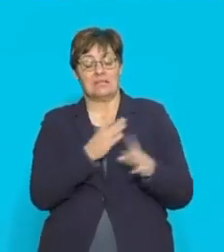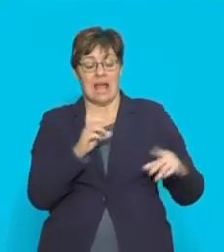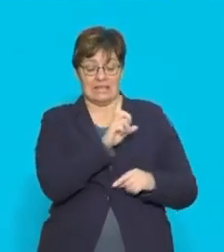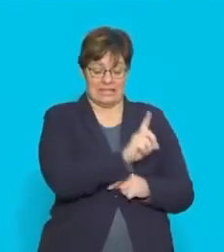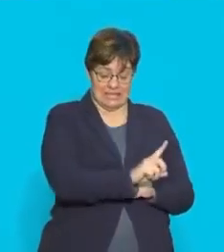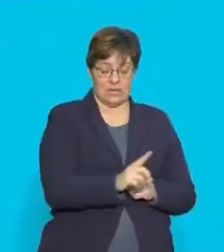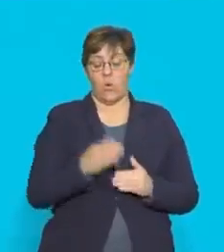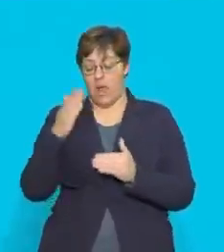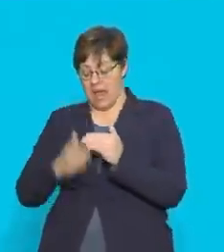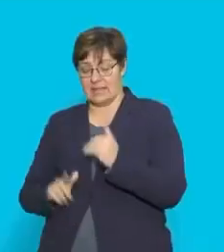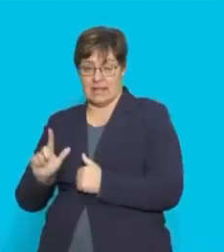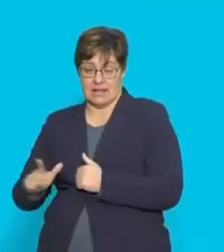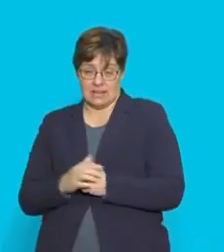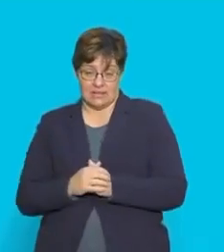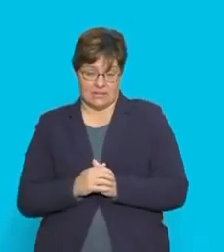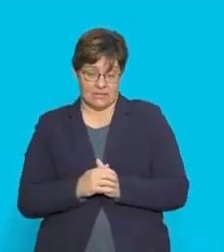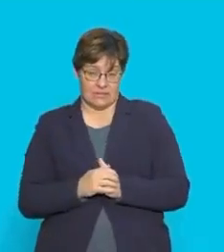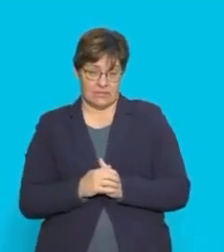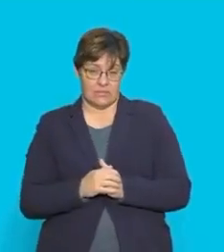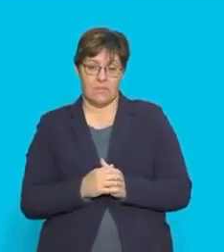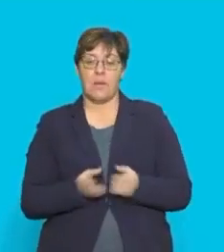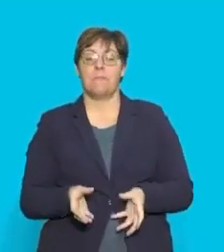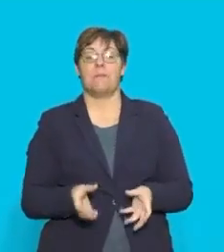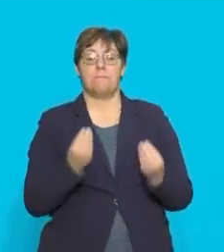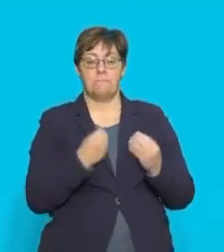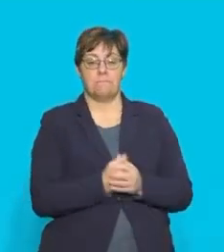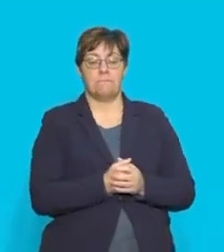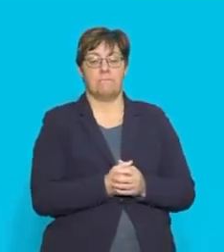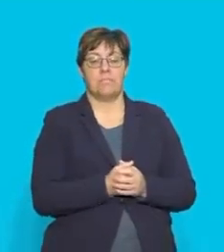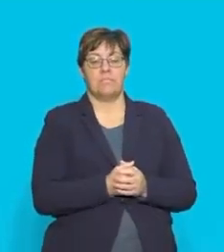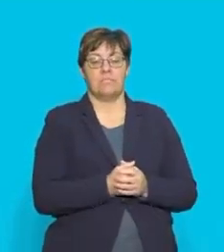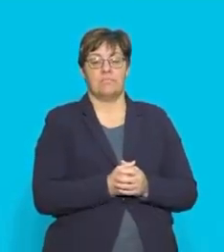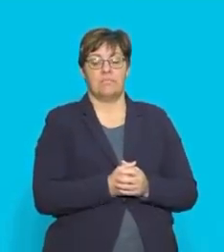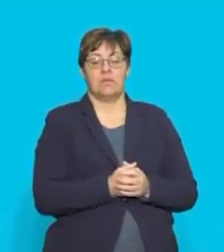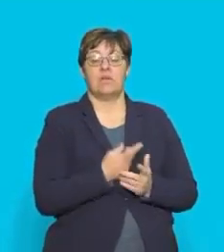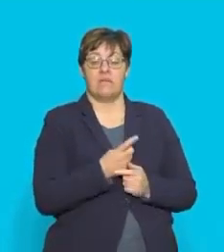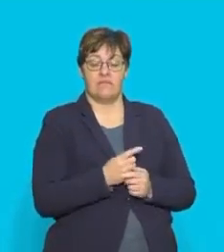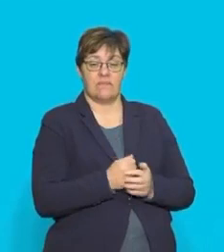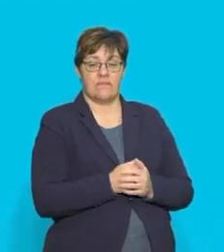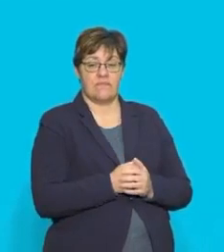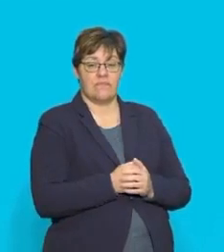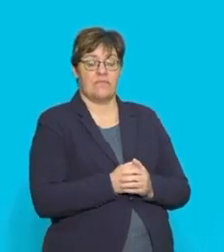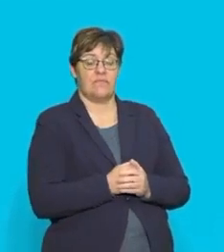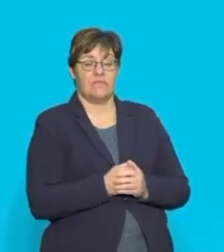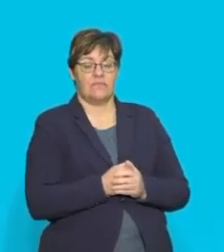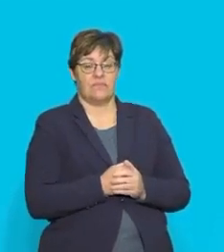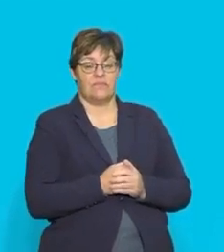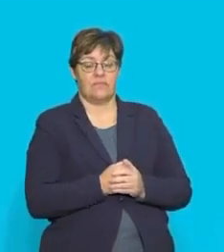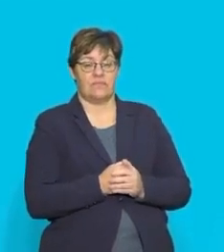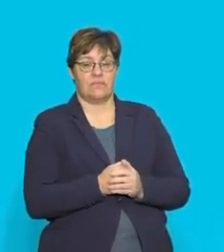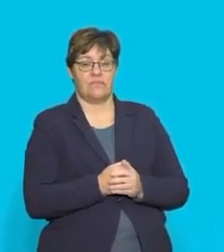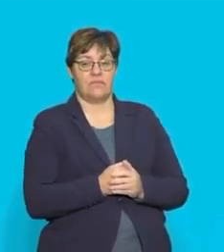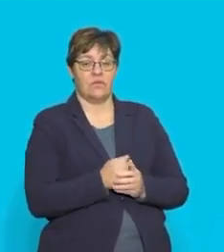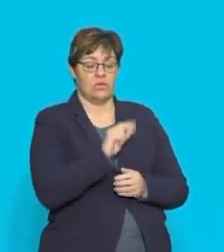D or L. And this is what we get. So what it means, now we